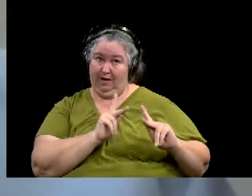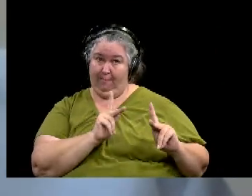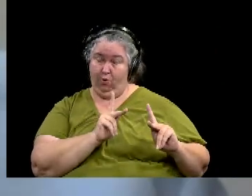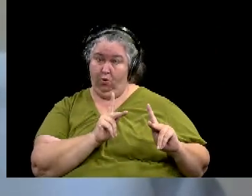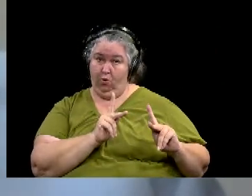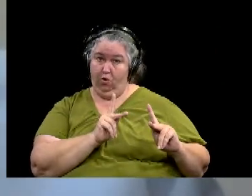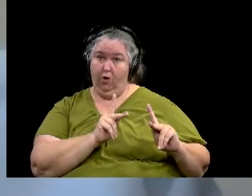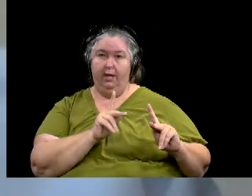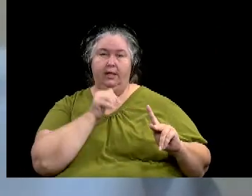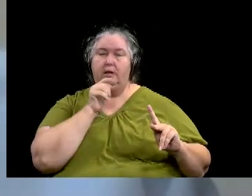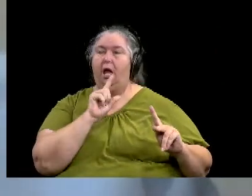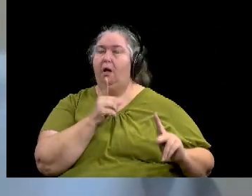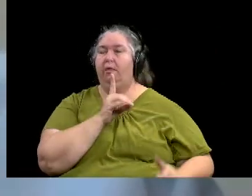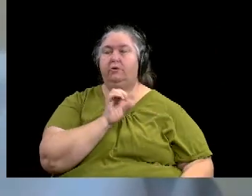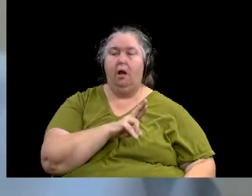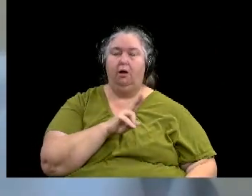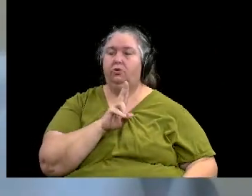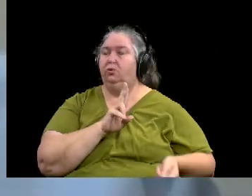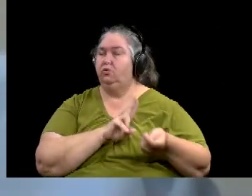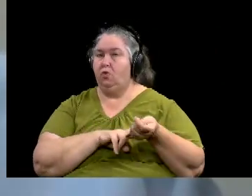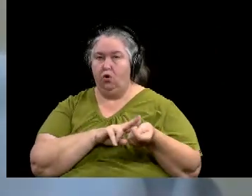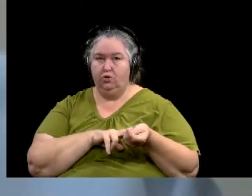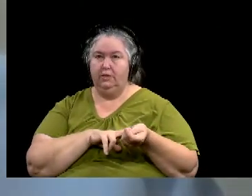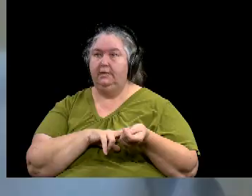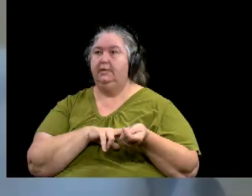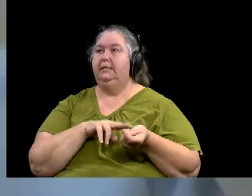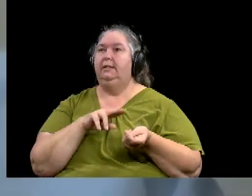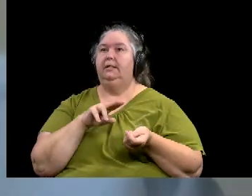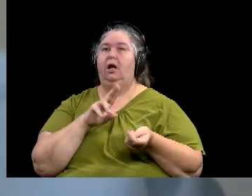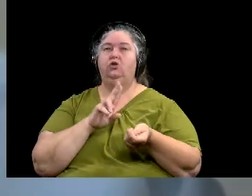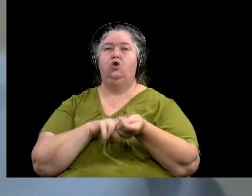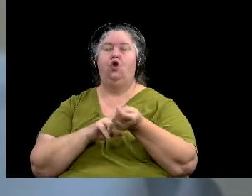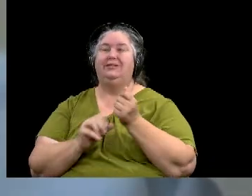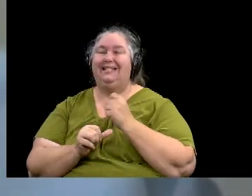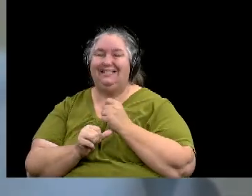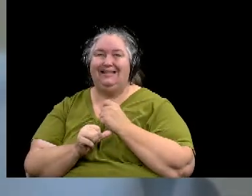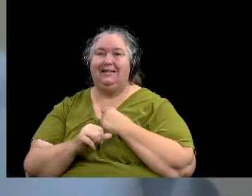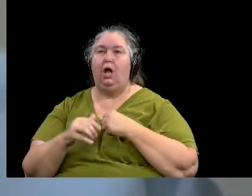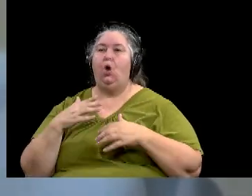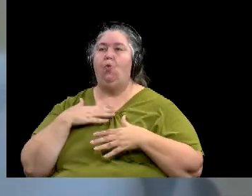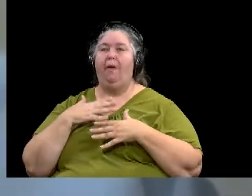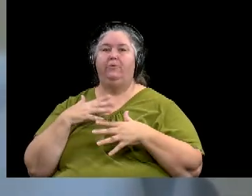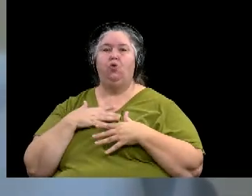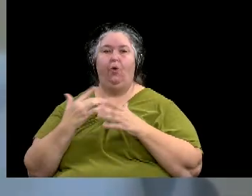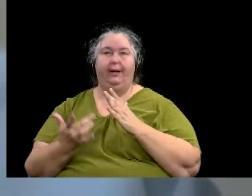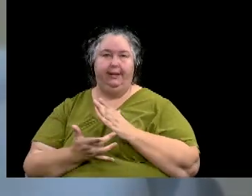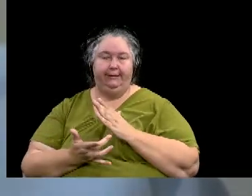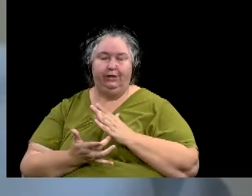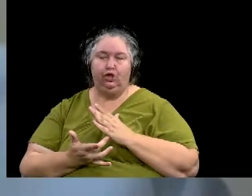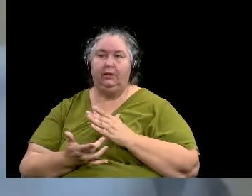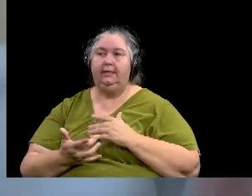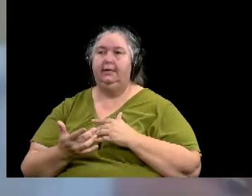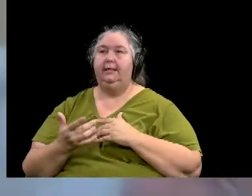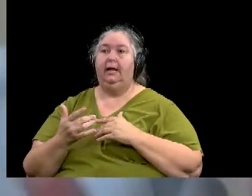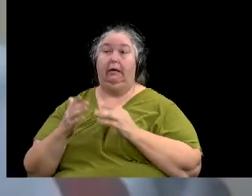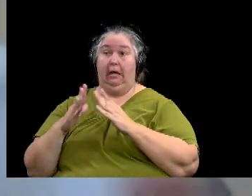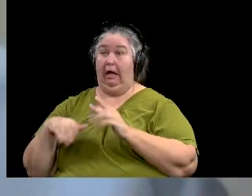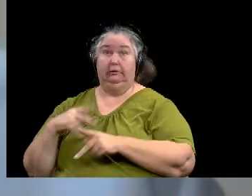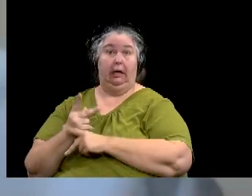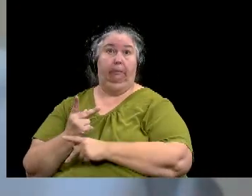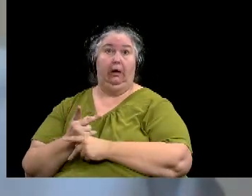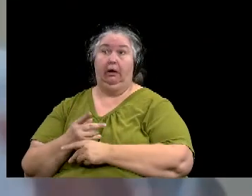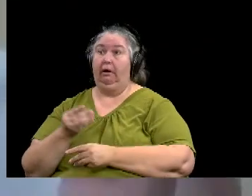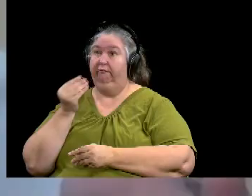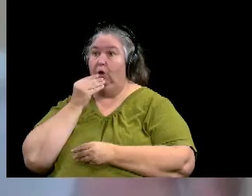that's nursing assistants, it's respiratory technicians, it's housekeeping, it's food services. I mean, when you come